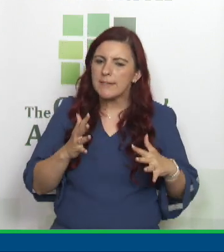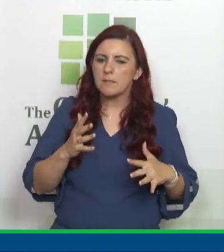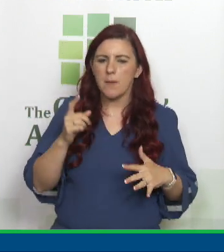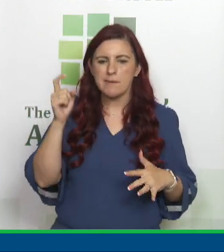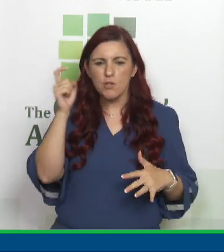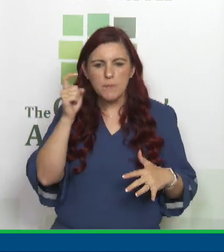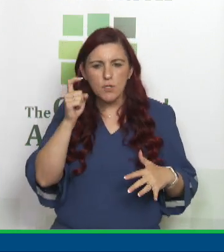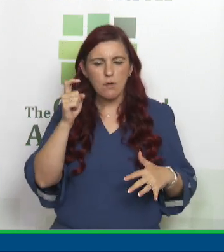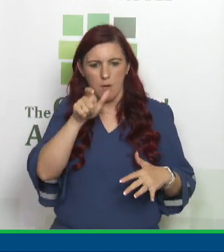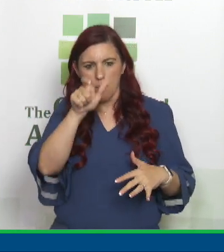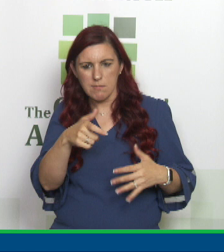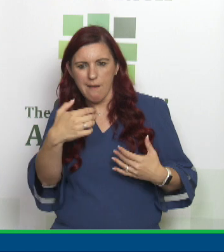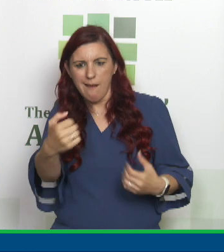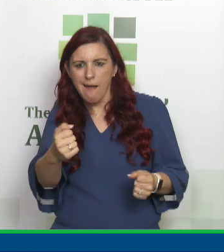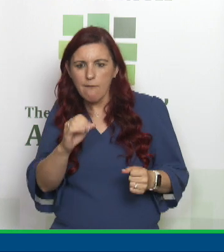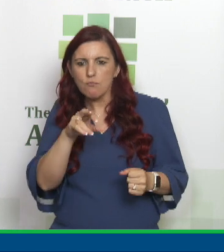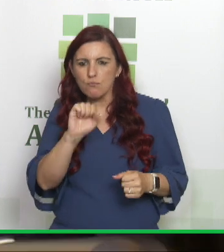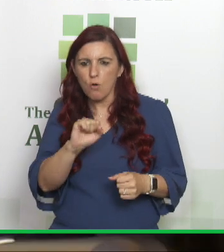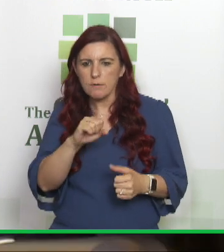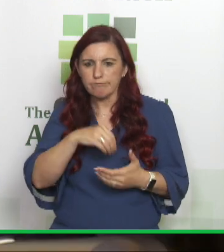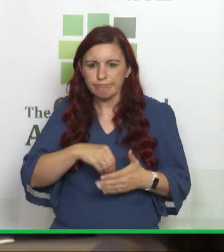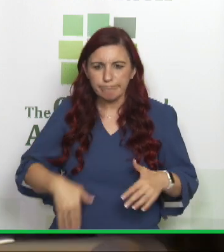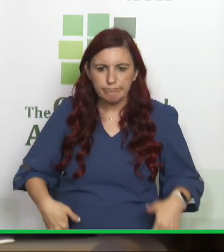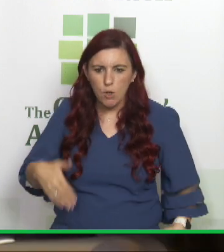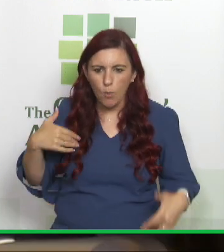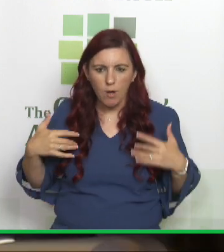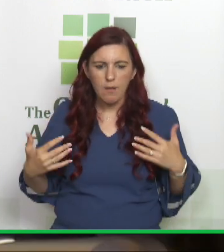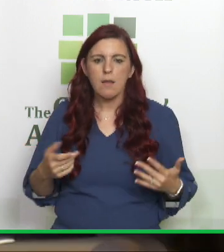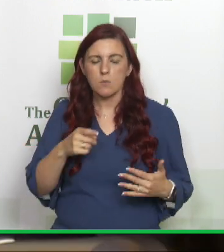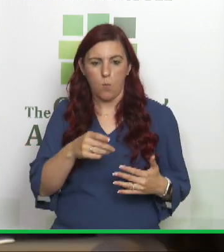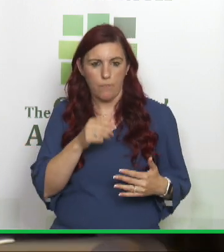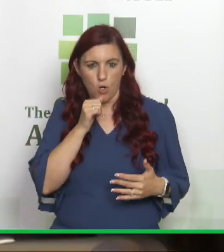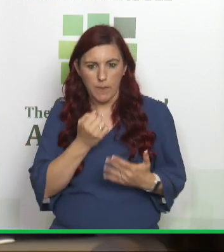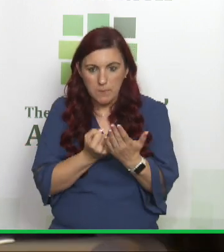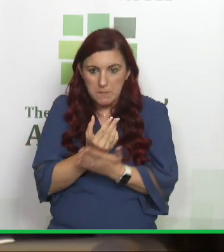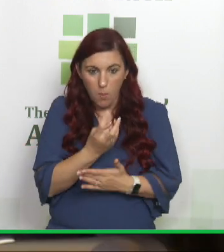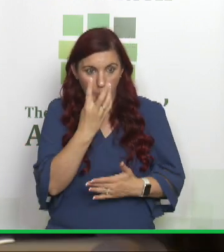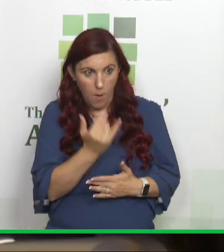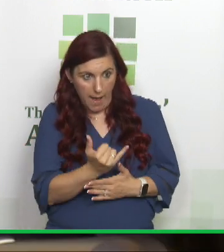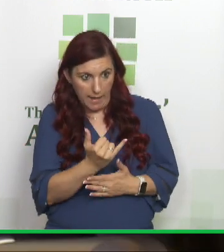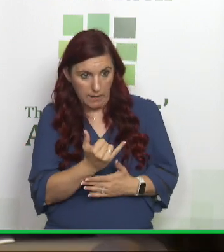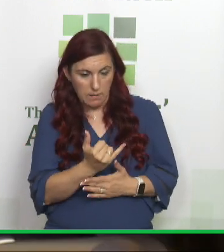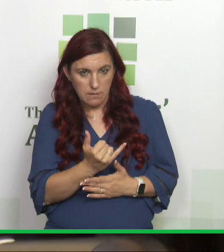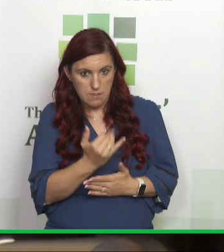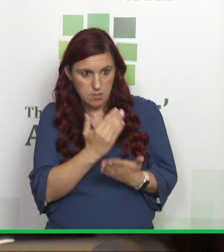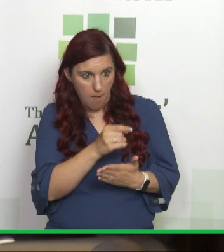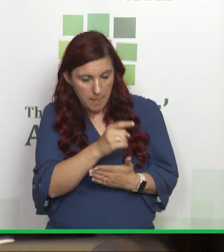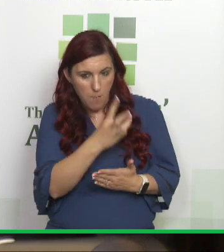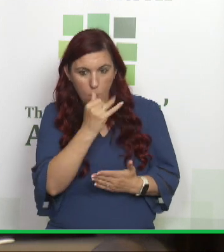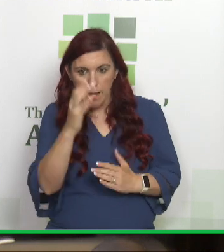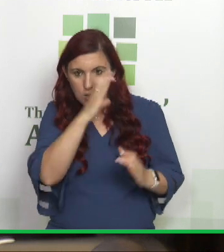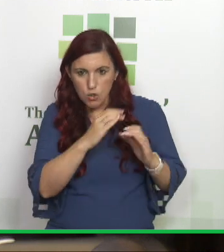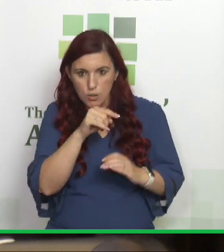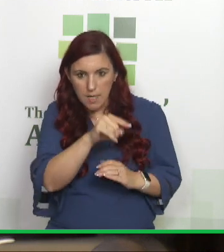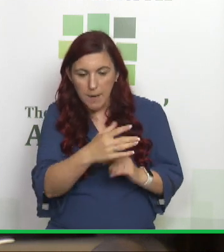that a person is in possession of controlled drugs. We must explain to that person why we are searching them, and if not in uniform, we